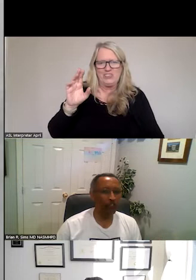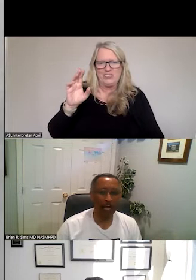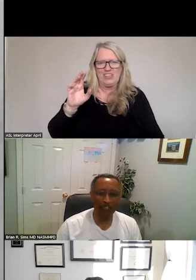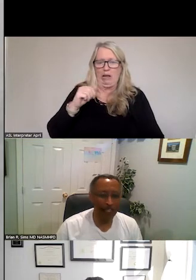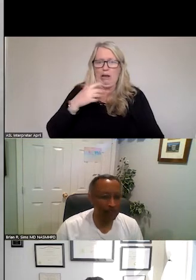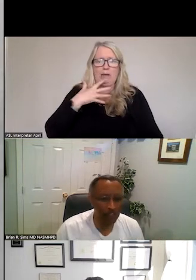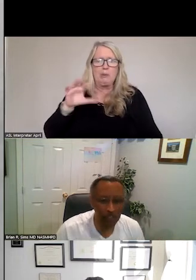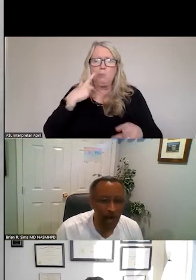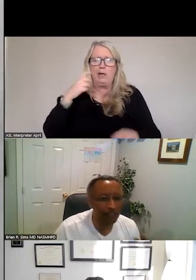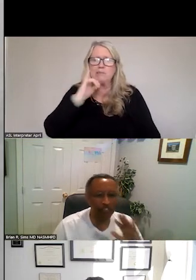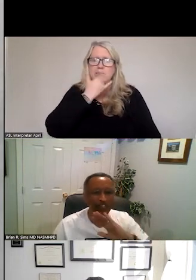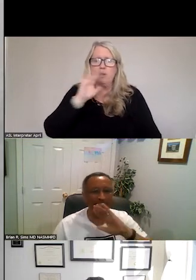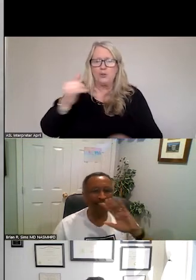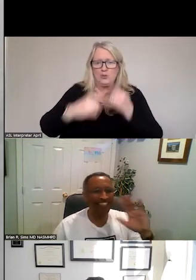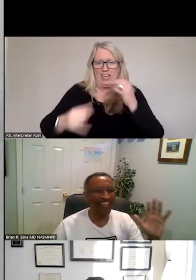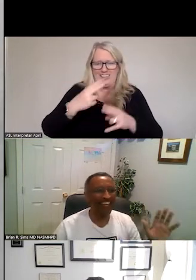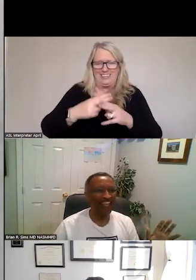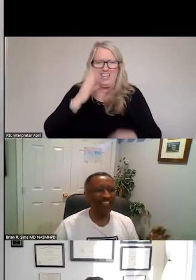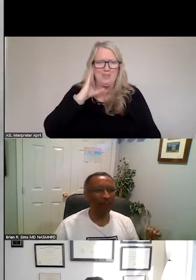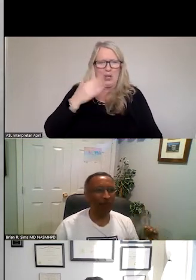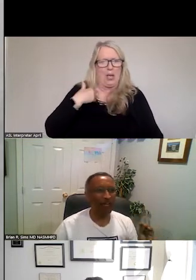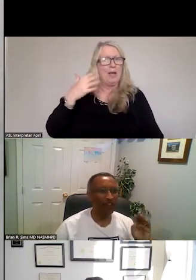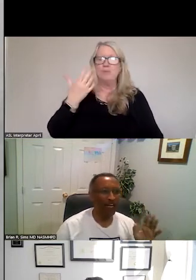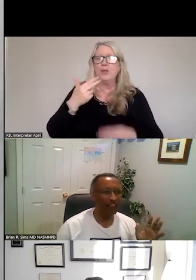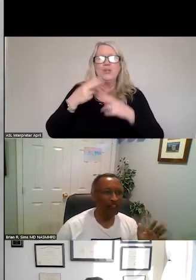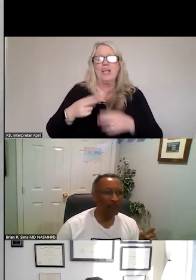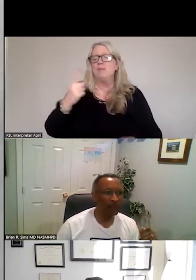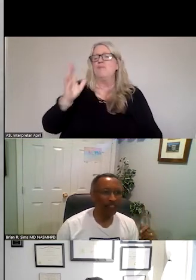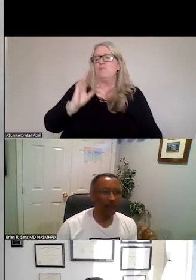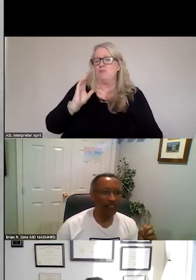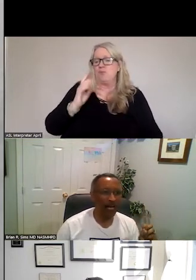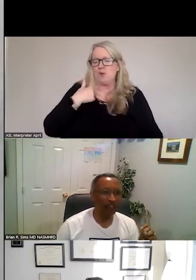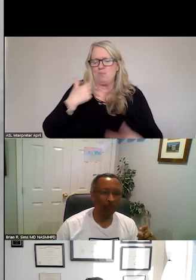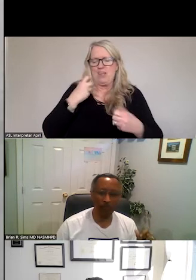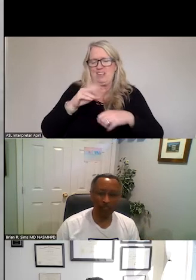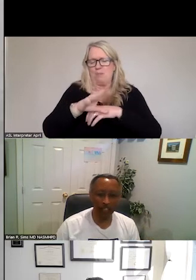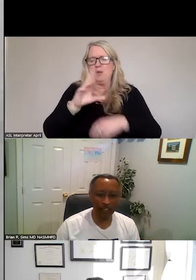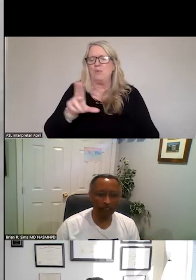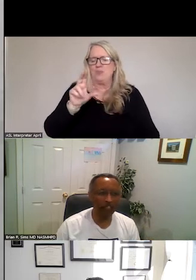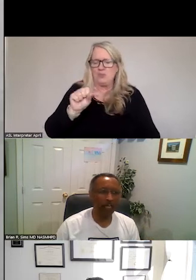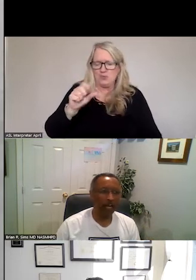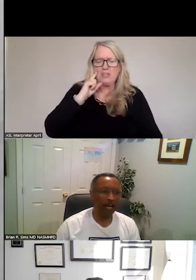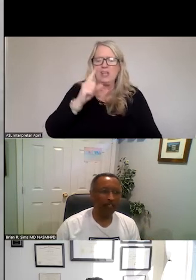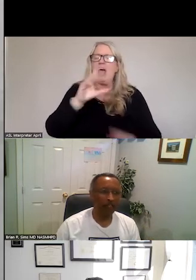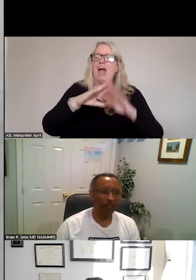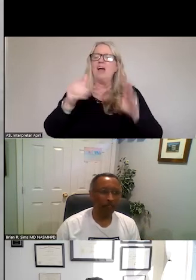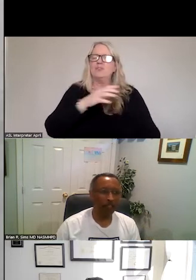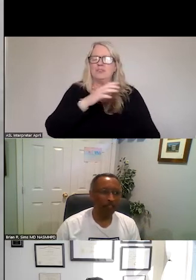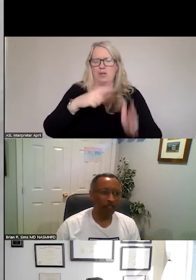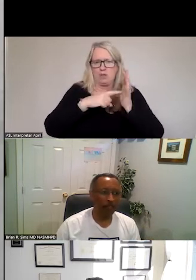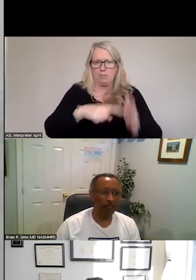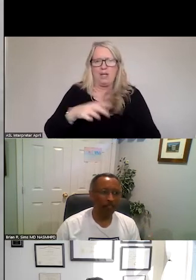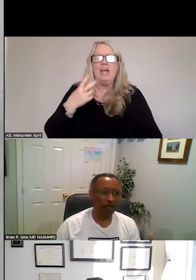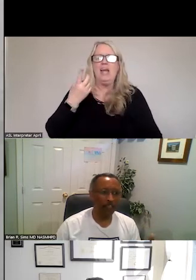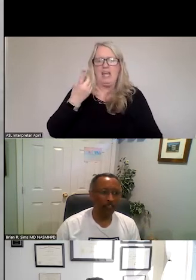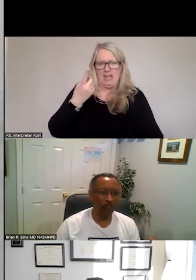butcher your last name, sir, so I'm just going to say he's a former health counsel with the U.S. House of Representatives, and Dr. Richard